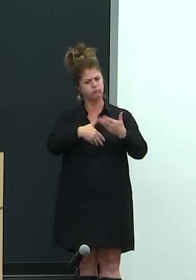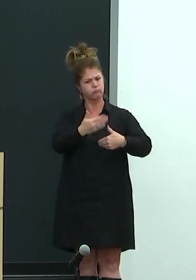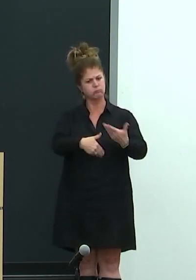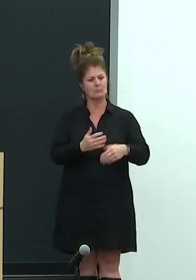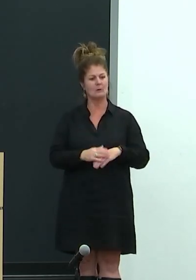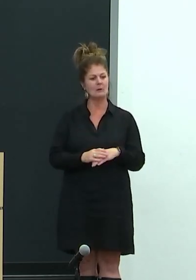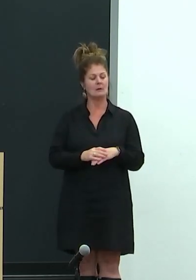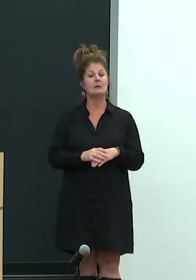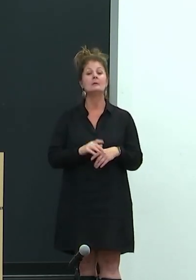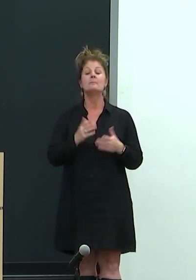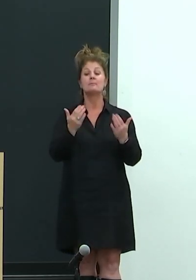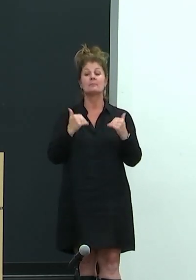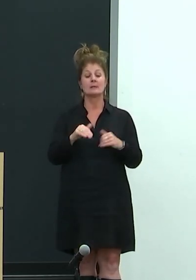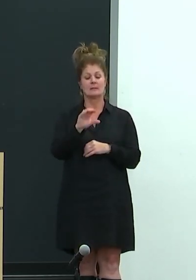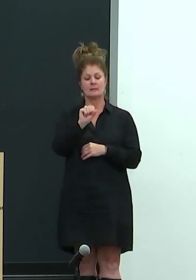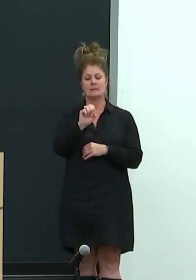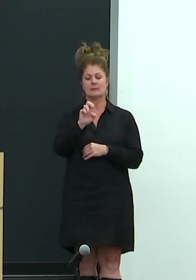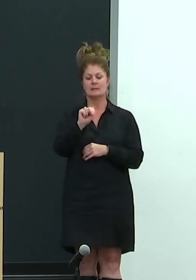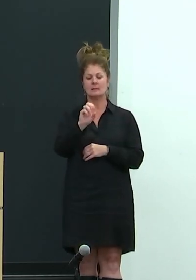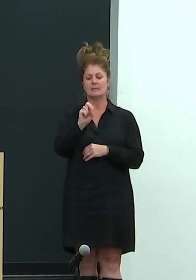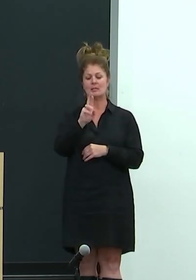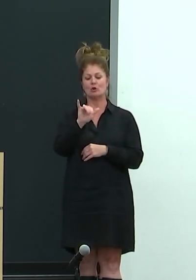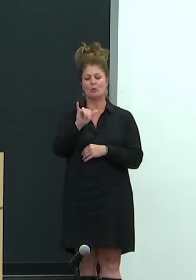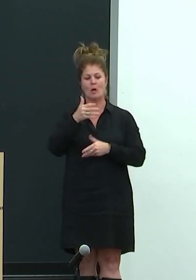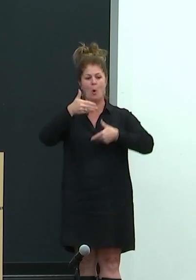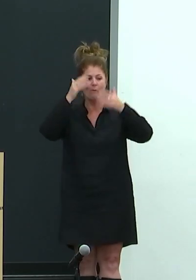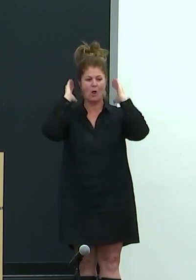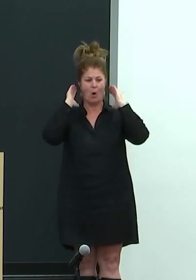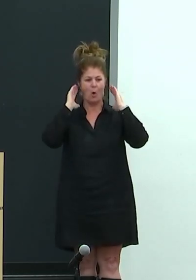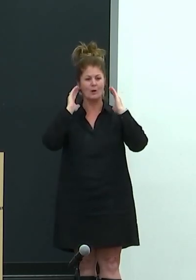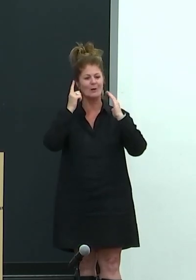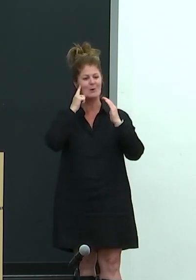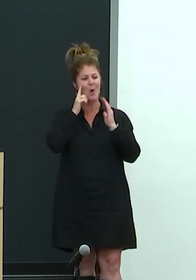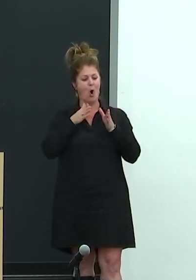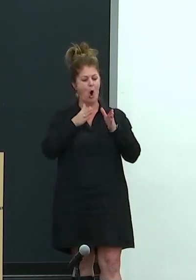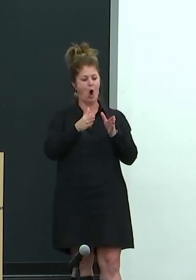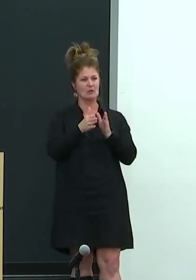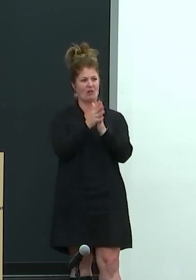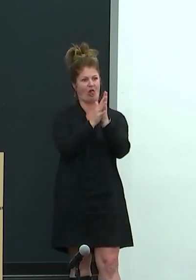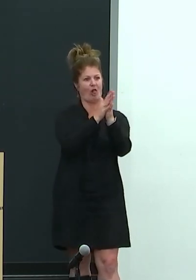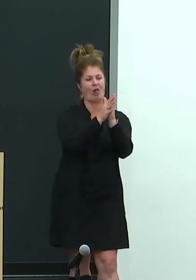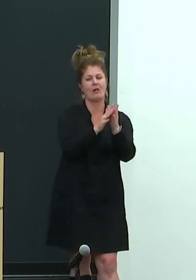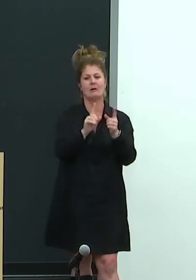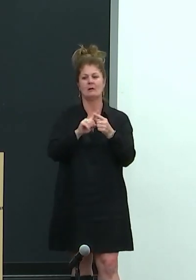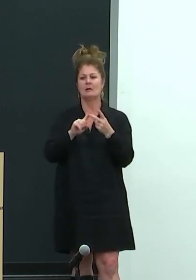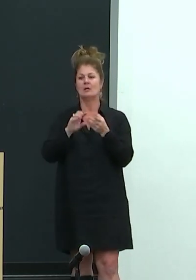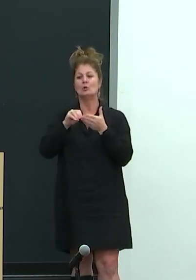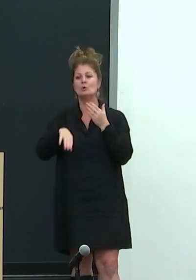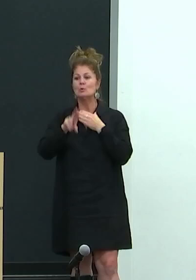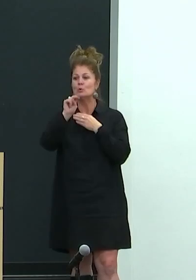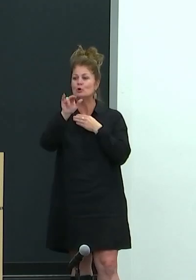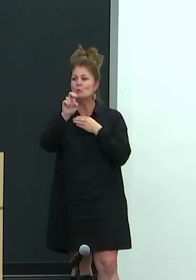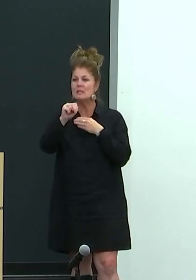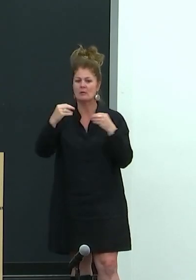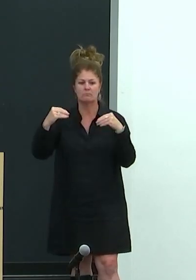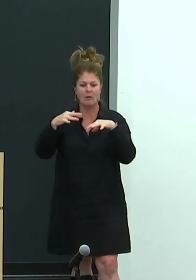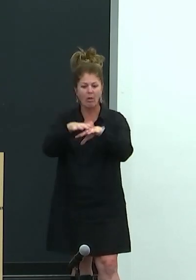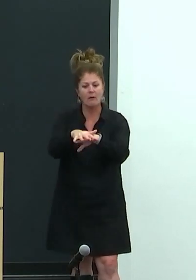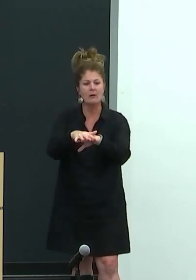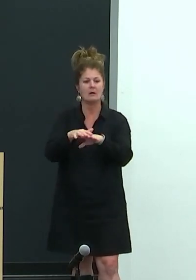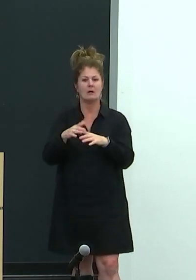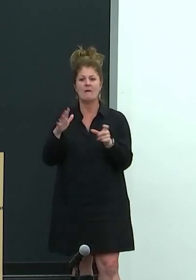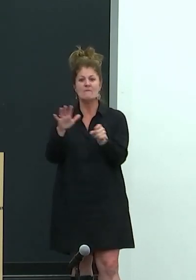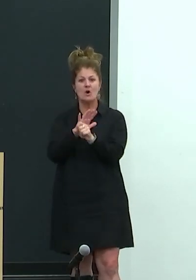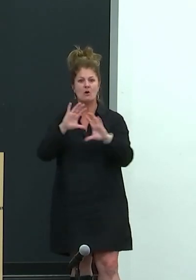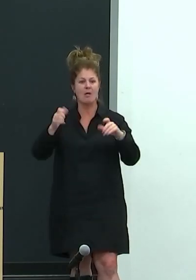Sensory overload from crowded hallways, large student unions, and jam-packed lecture classes are constant